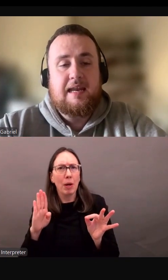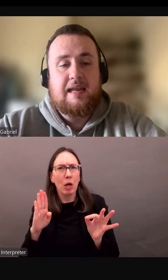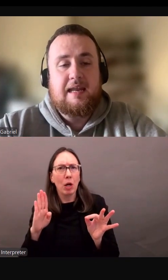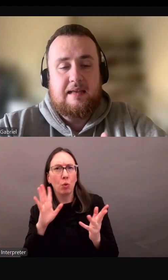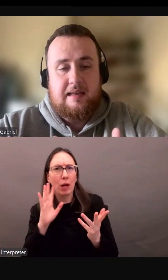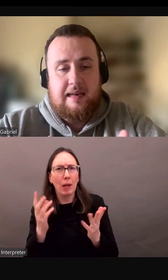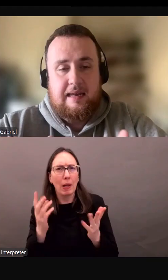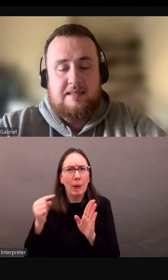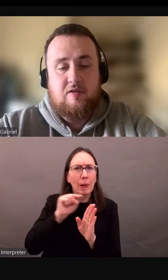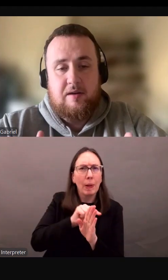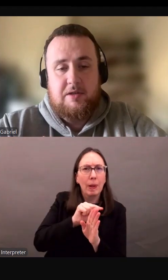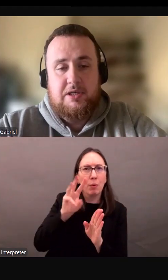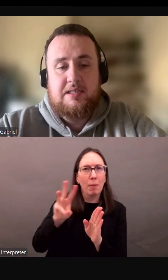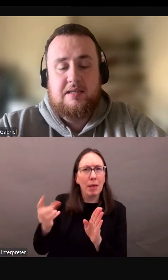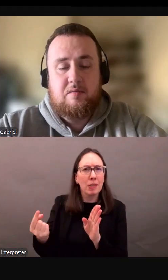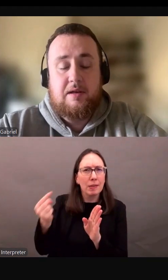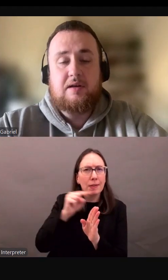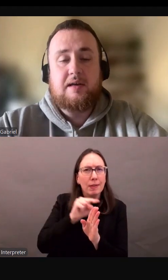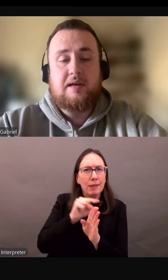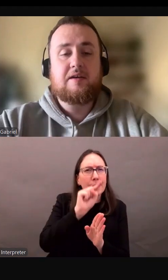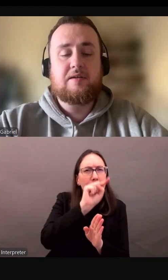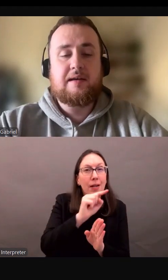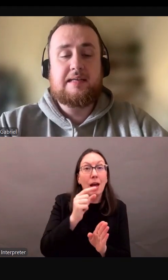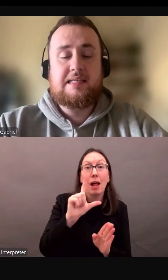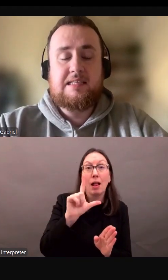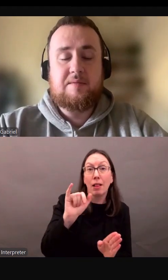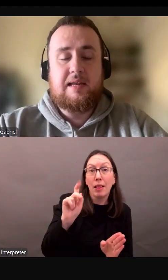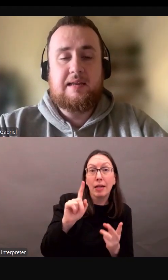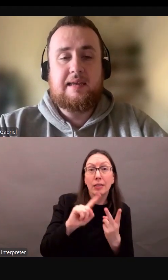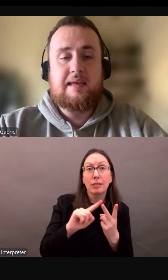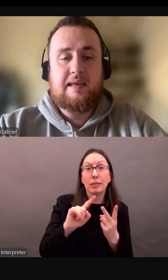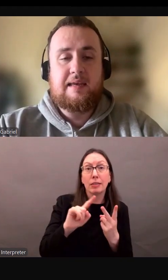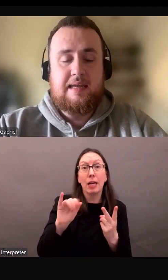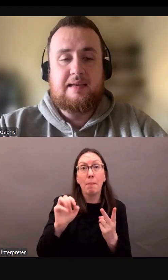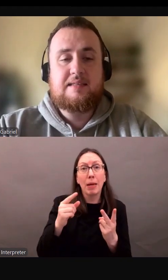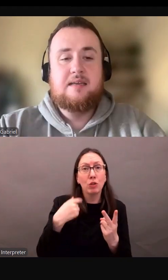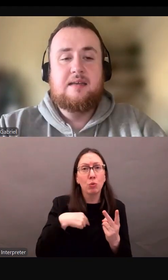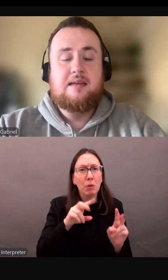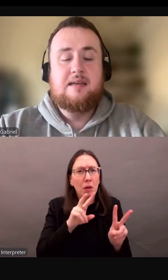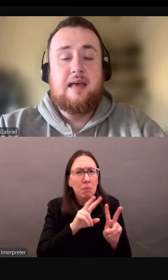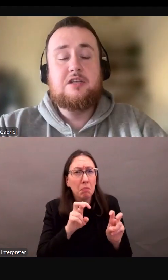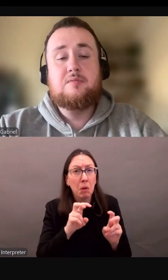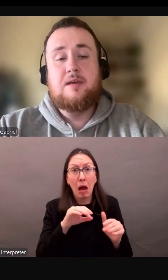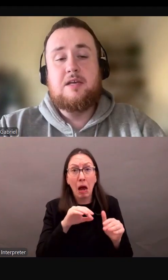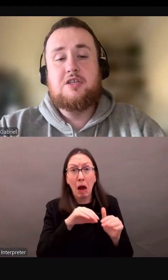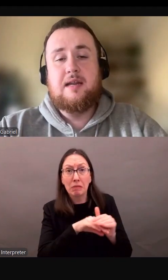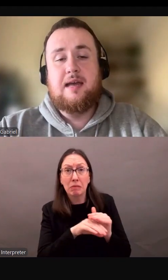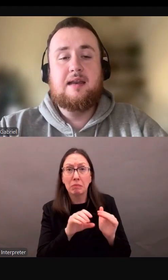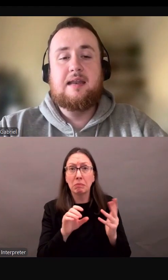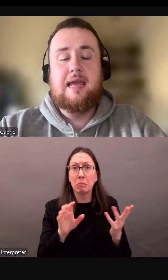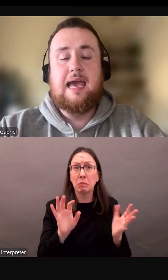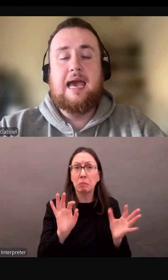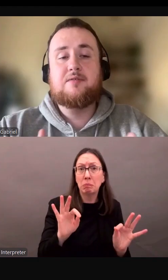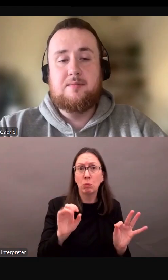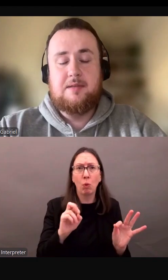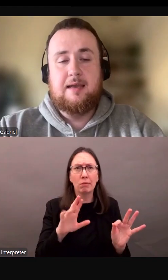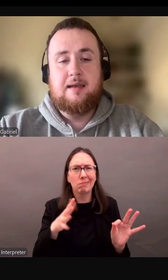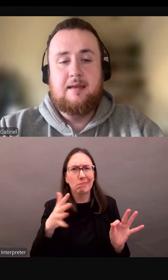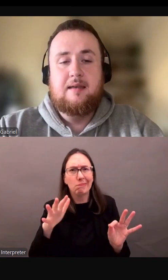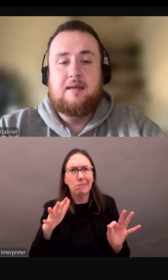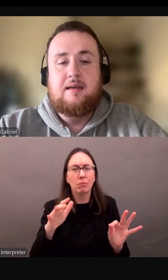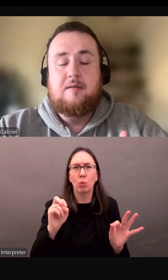any links or images, we look at their accessibility tags, and just make sure that they have